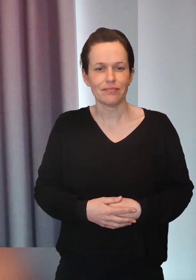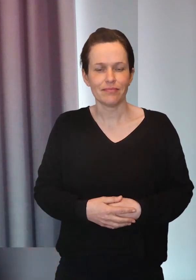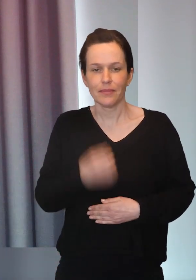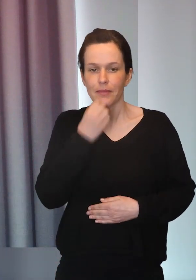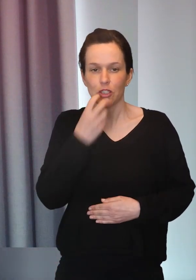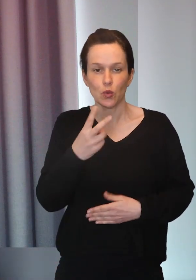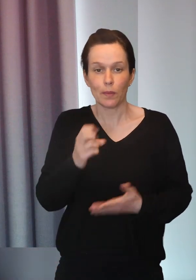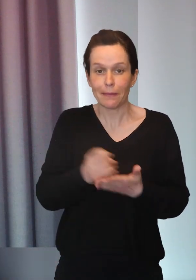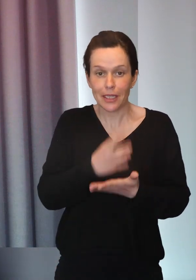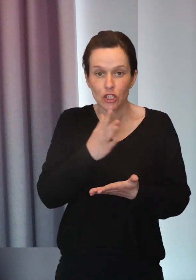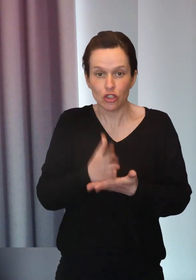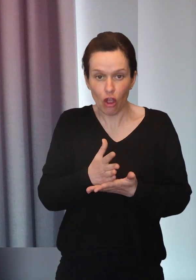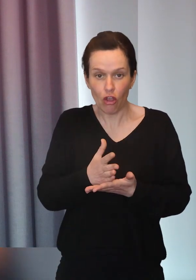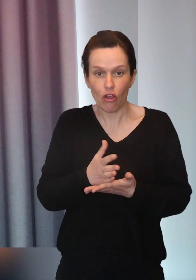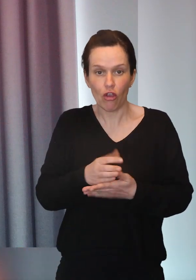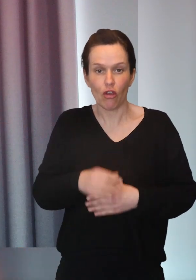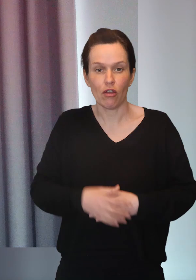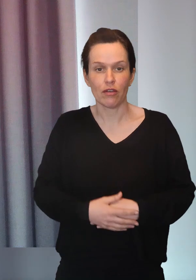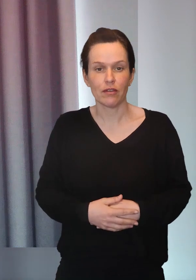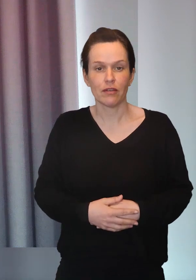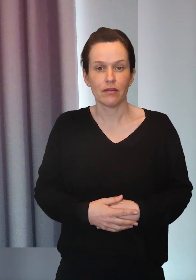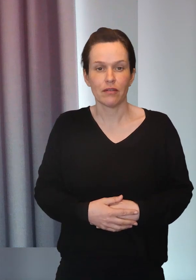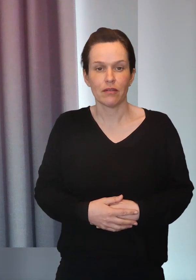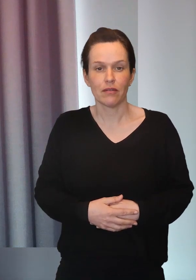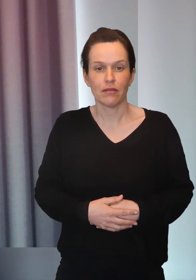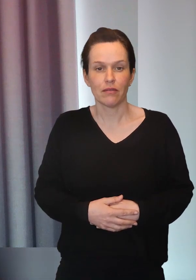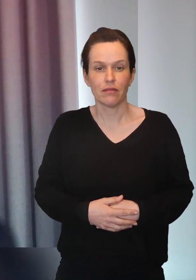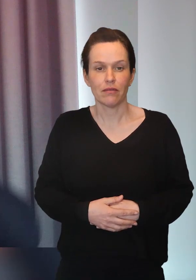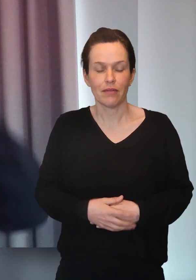in the policy design. 2,